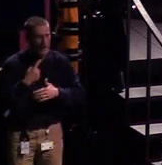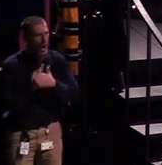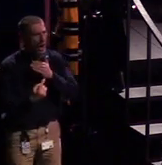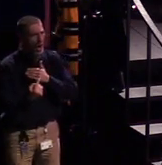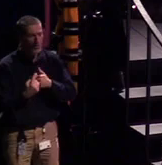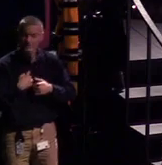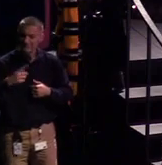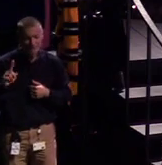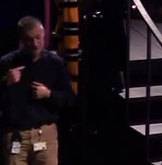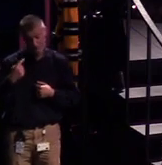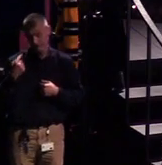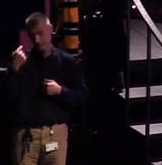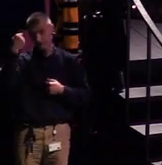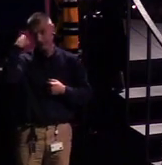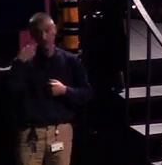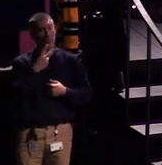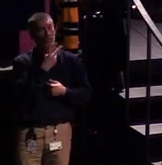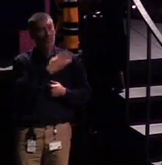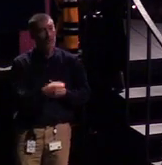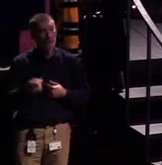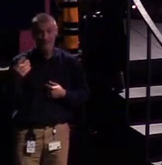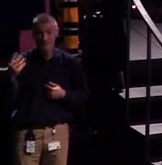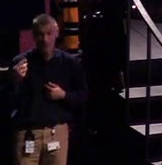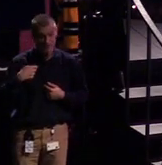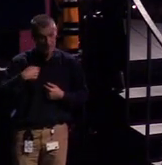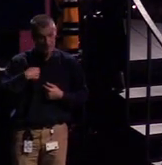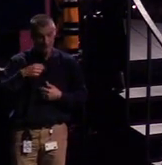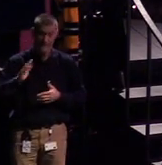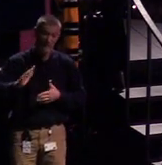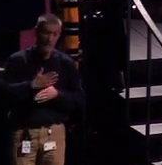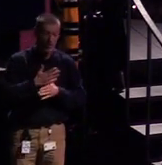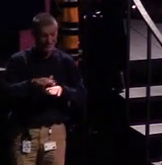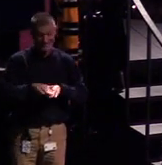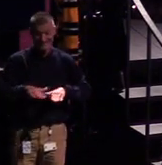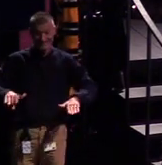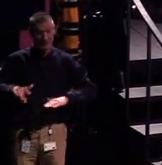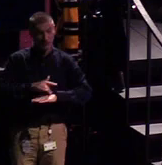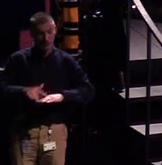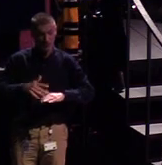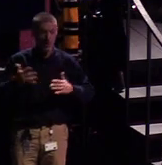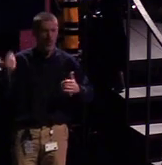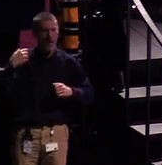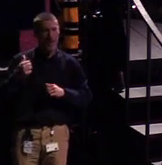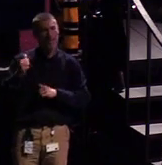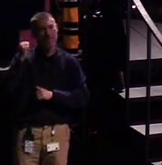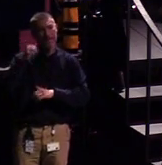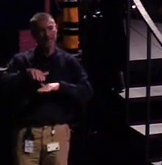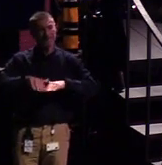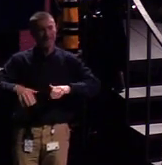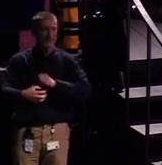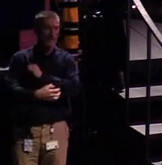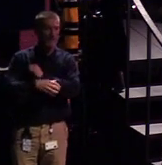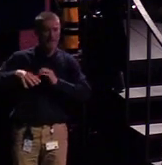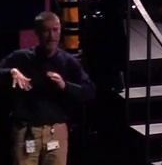in 2014 biscuit when I started work on my first stage show backstage and biscuit lands I googled